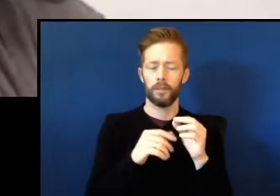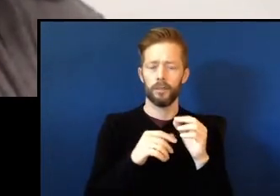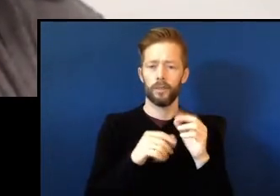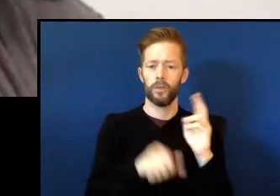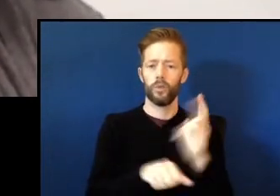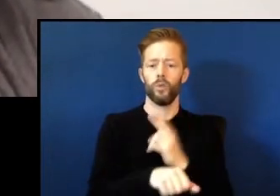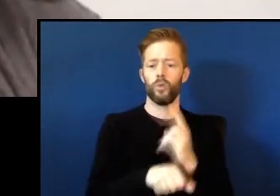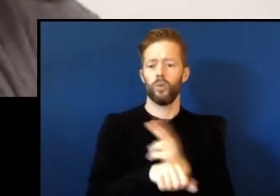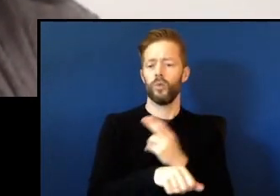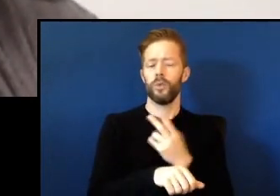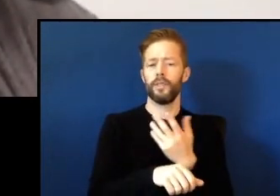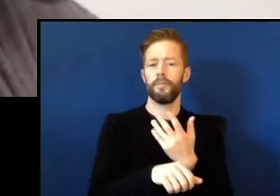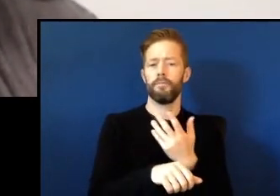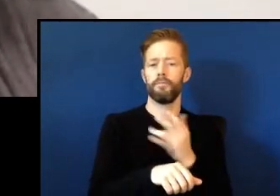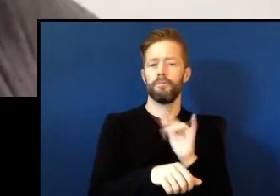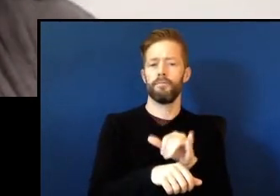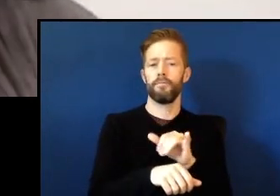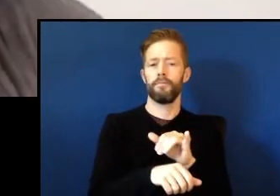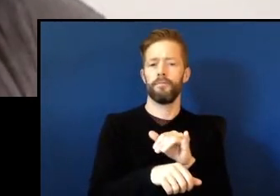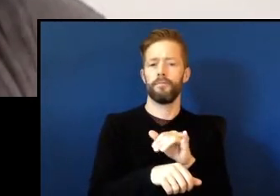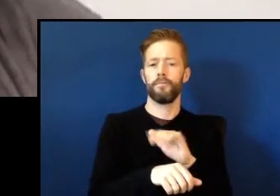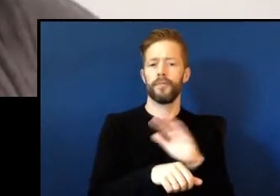these musical